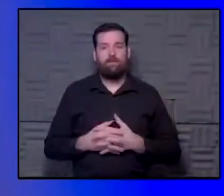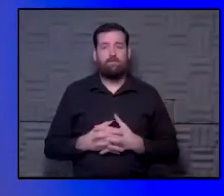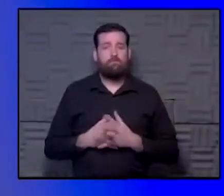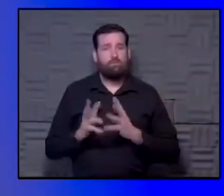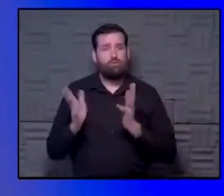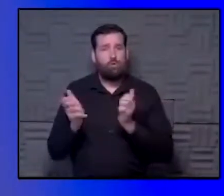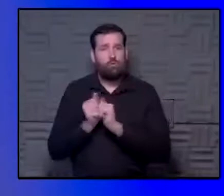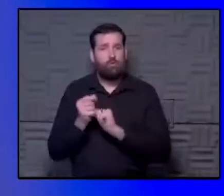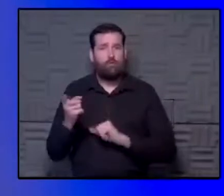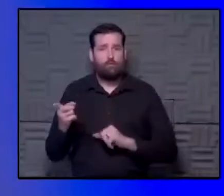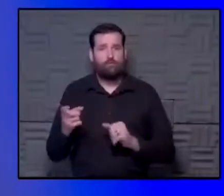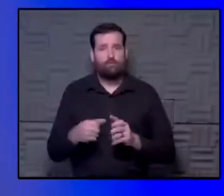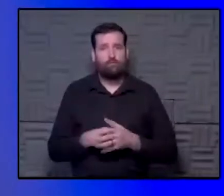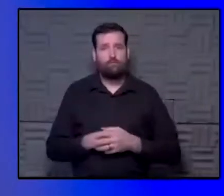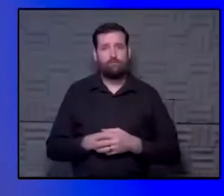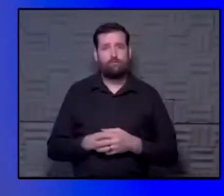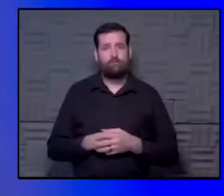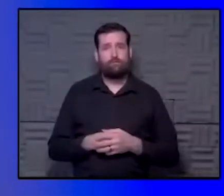talk to her